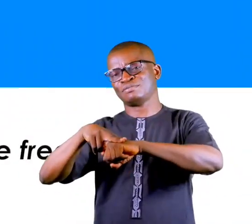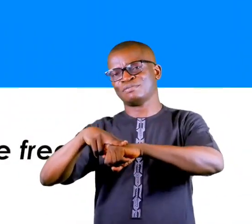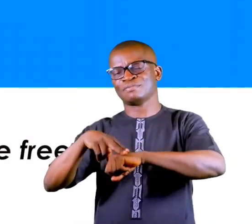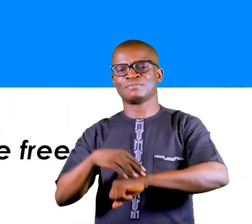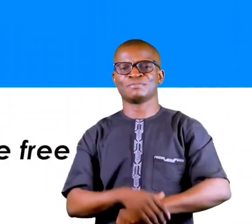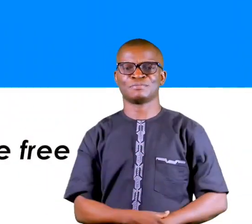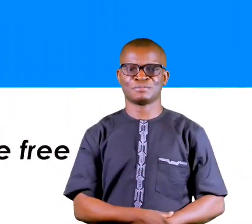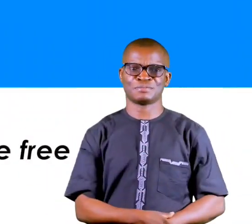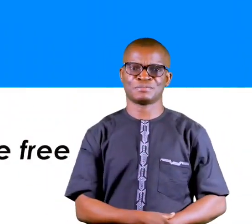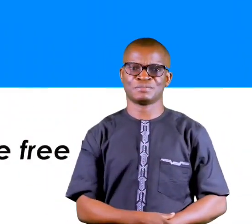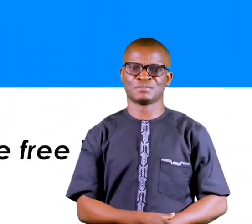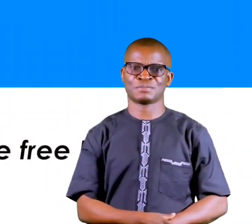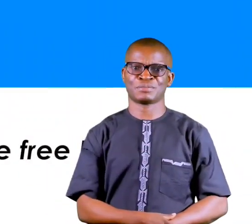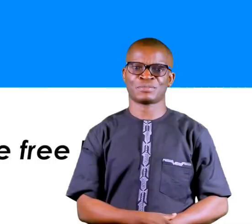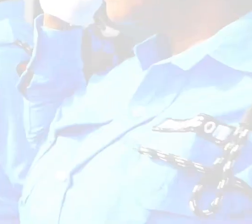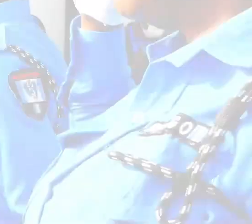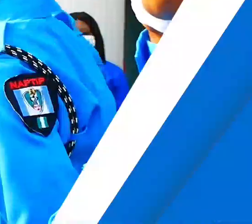nation.